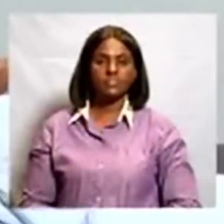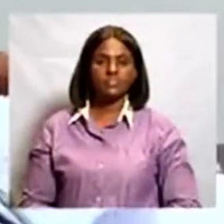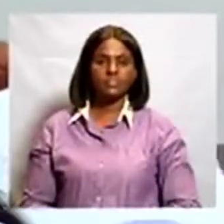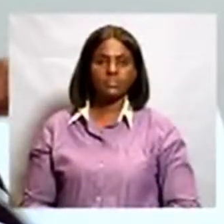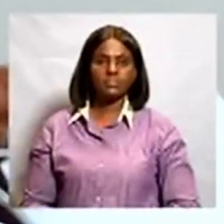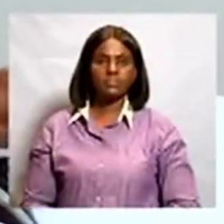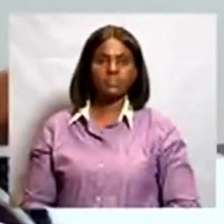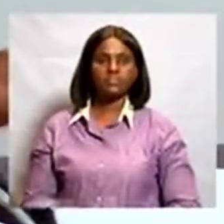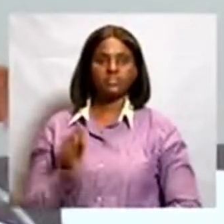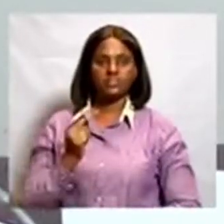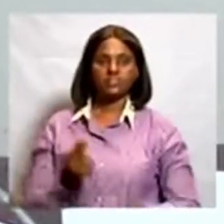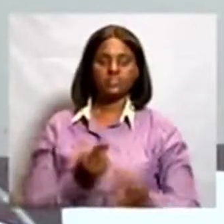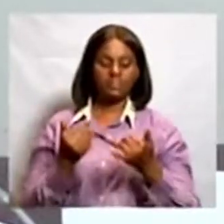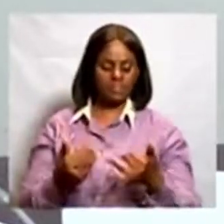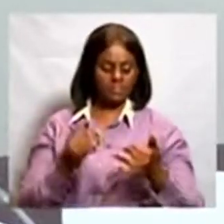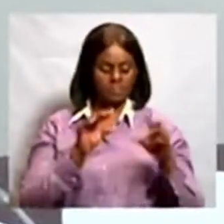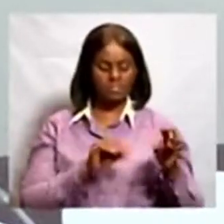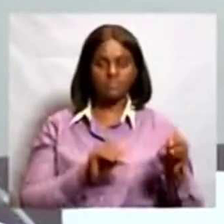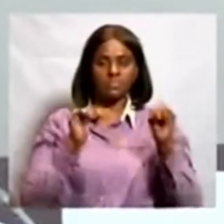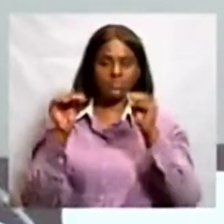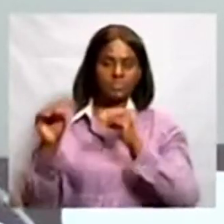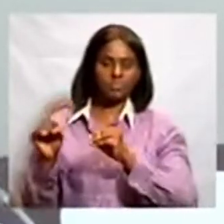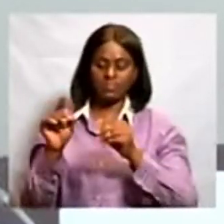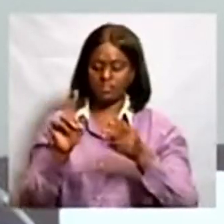Then we move to